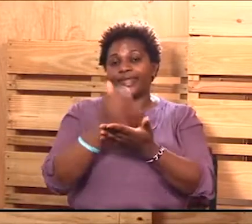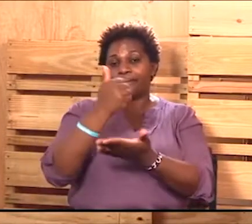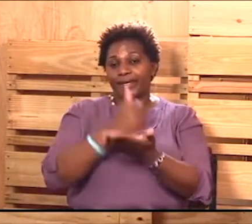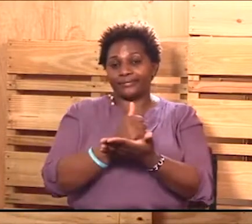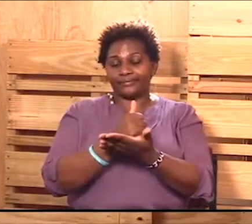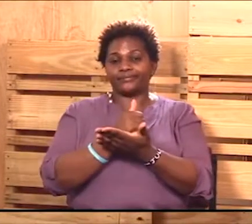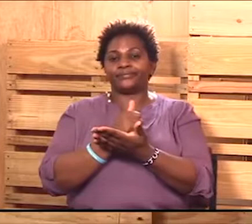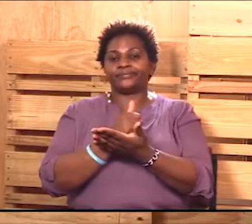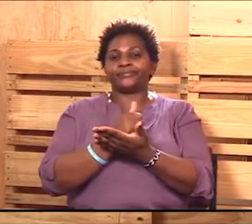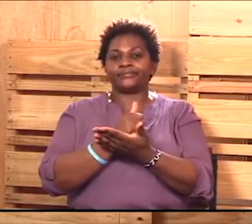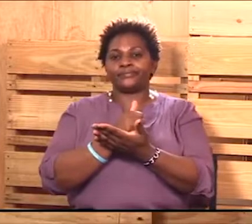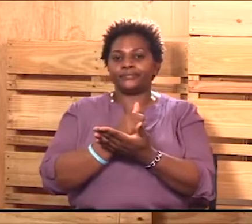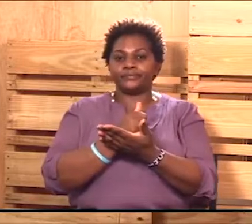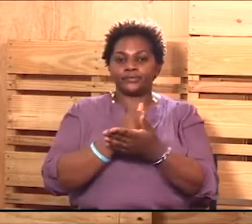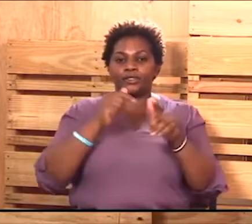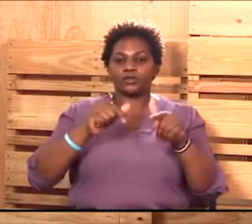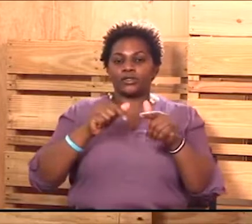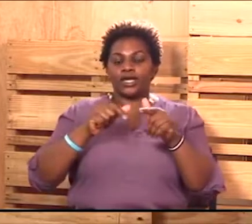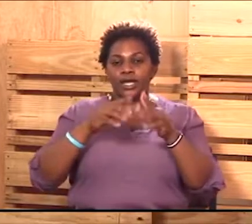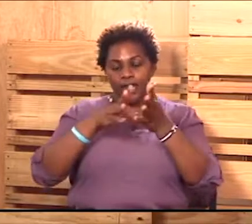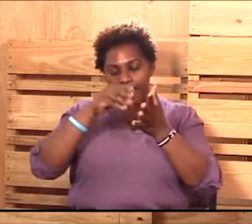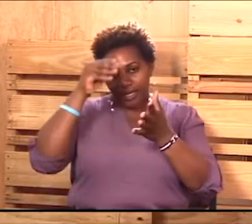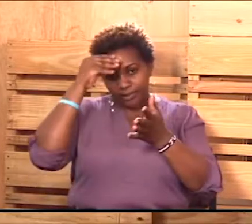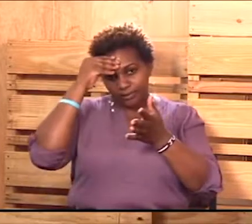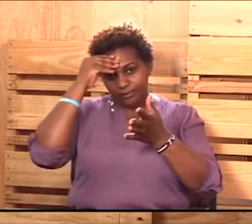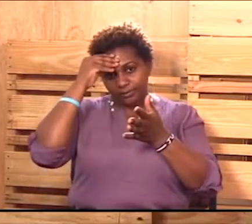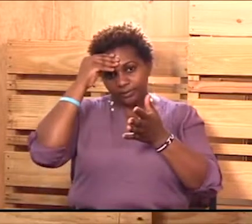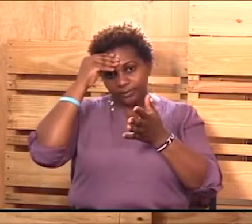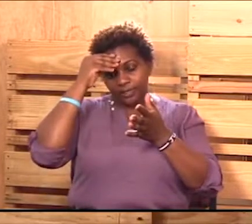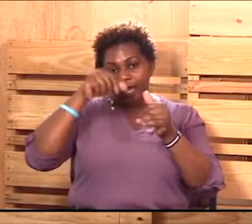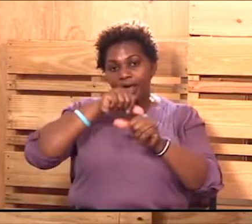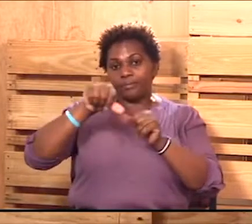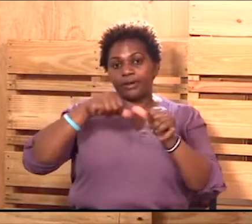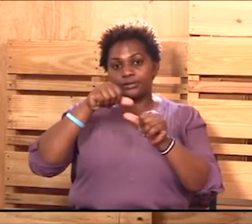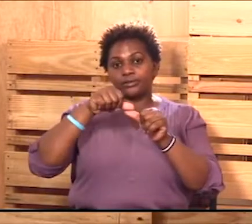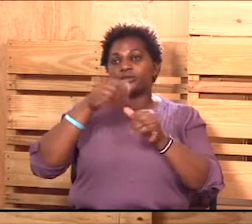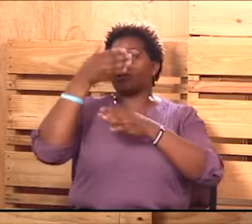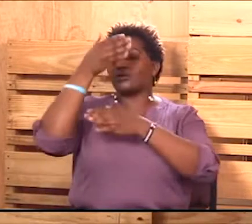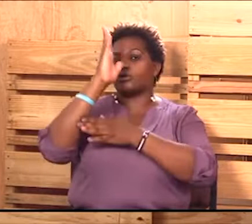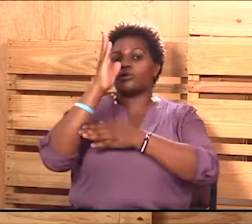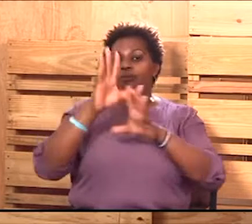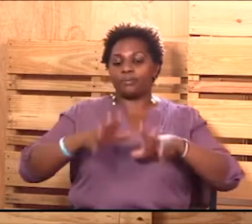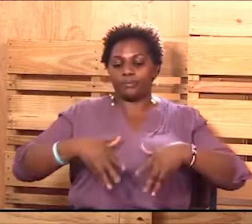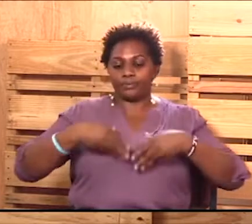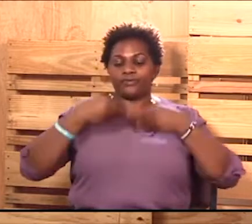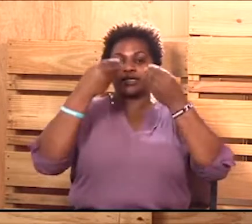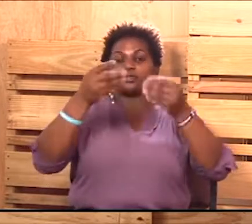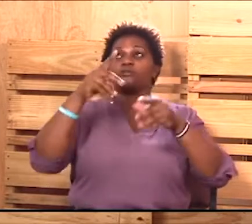Amen. So our today's lesson is about God providing.